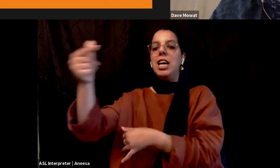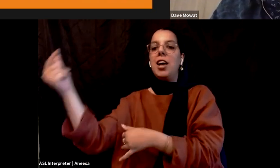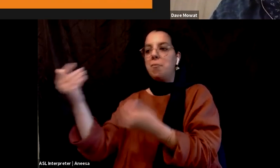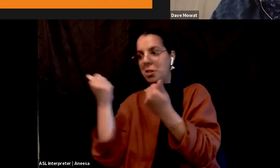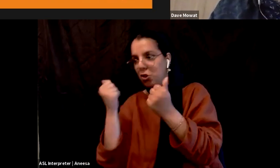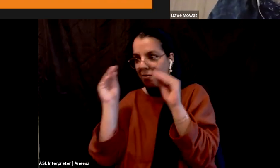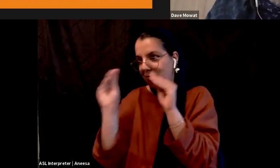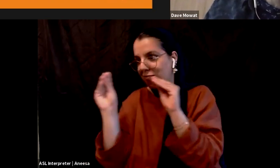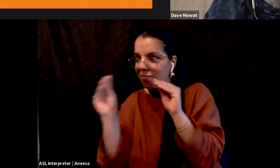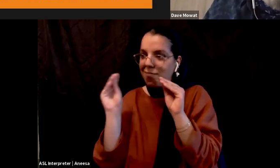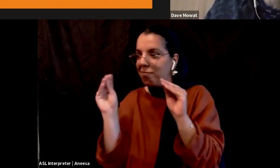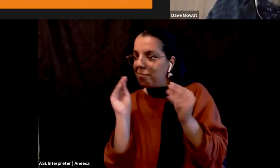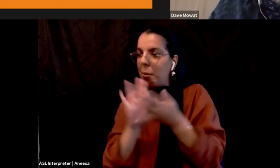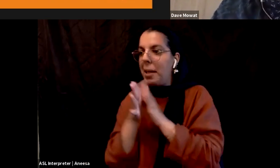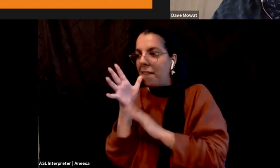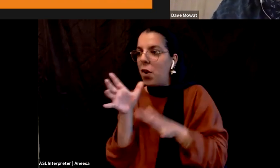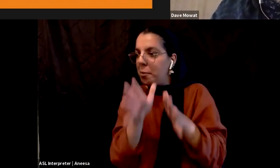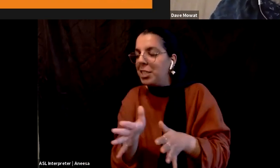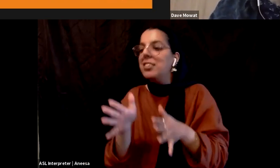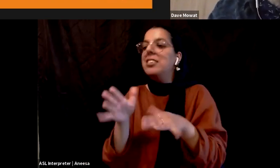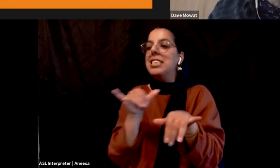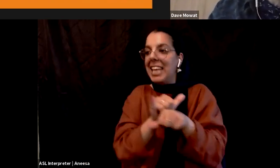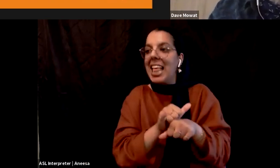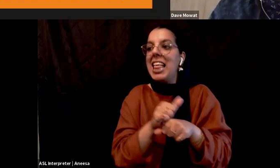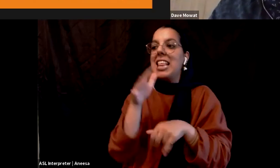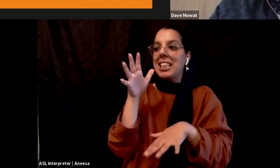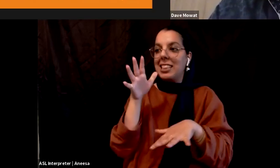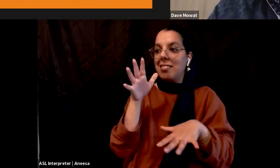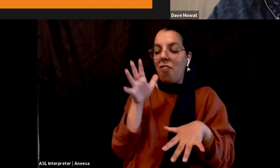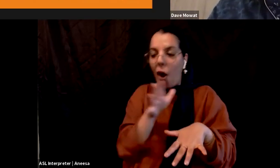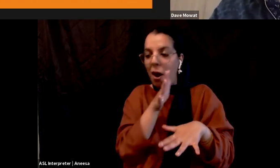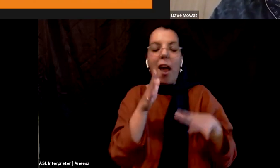farmers, keep them on the land, keep them sedentary.